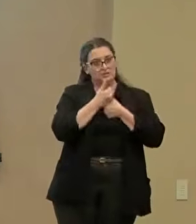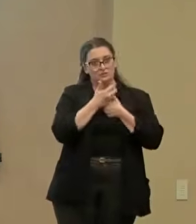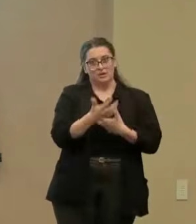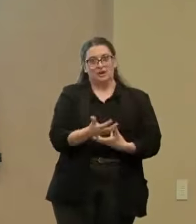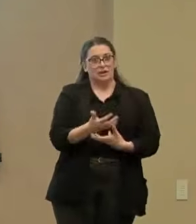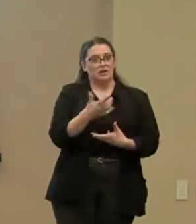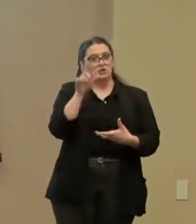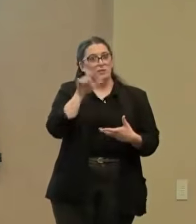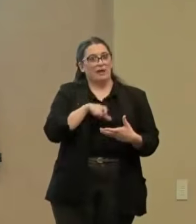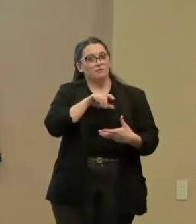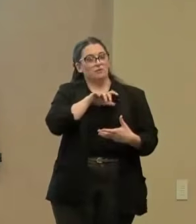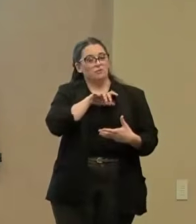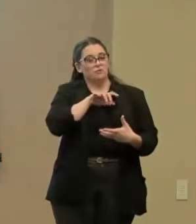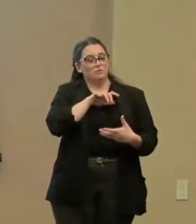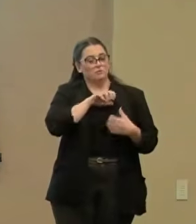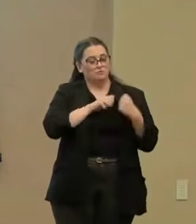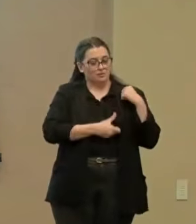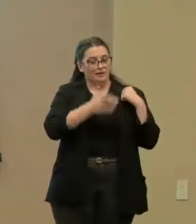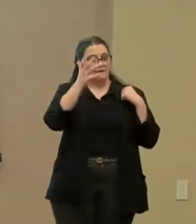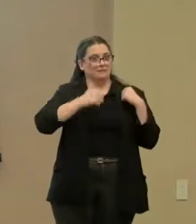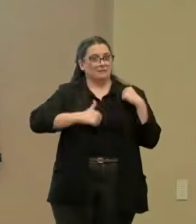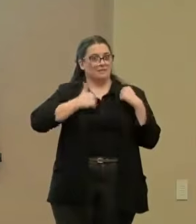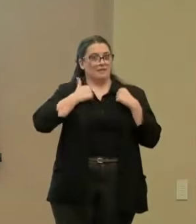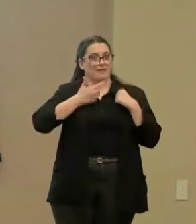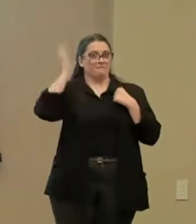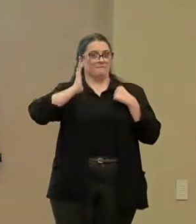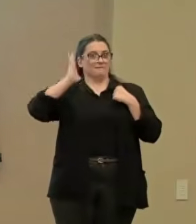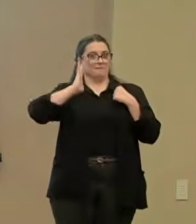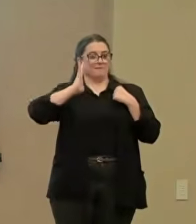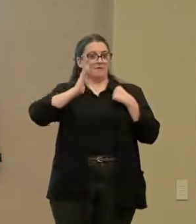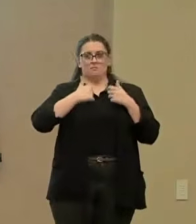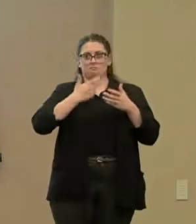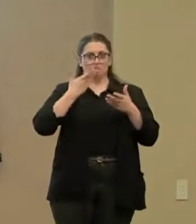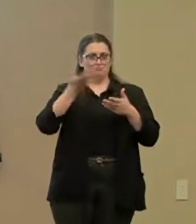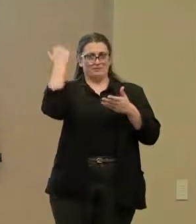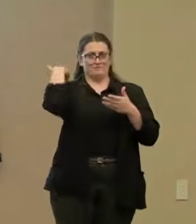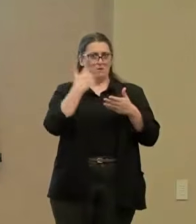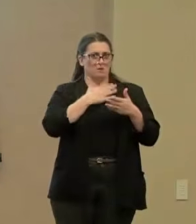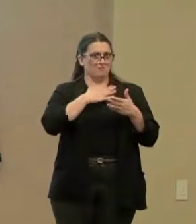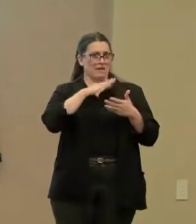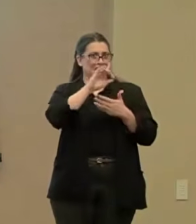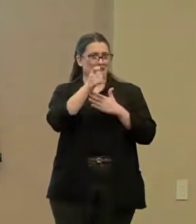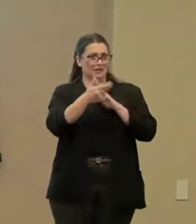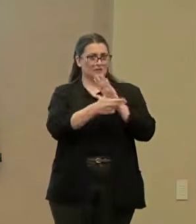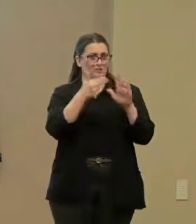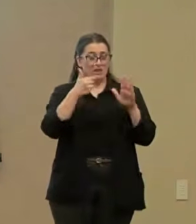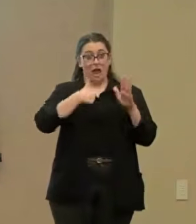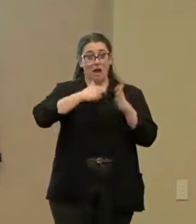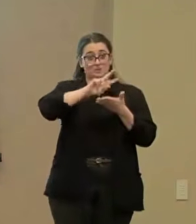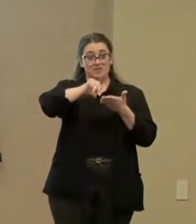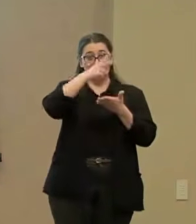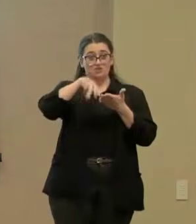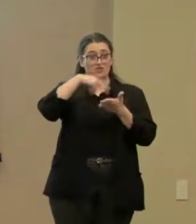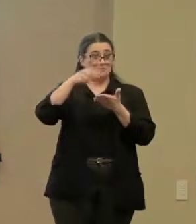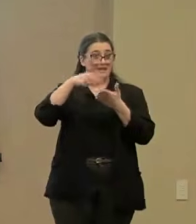to almost grieve your old life. Like before your diagnosis, I know before I was diagnosed with lupus, I was a gymnast. I